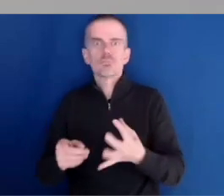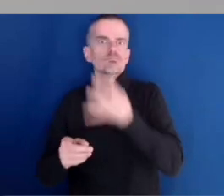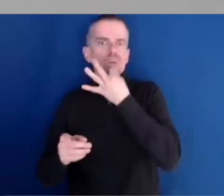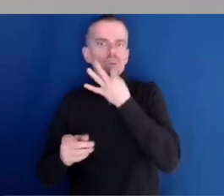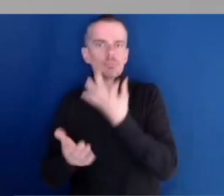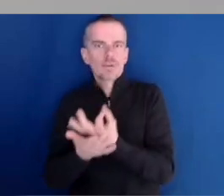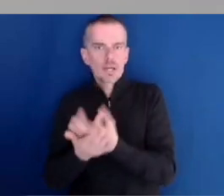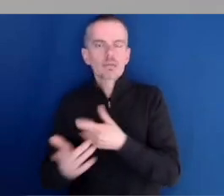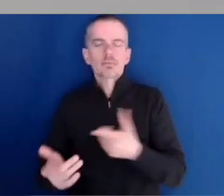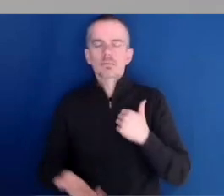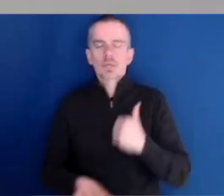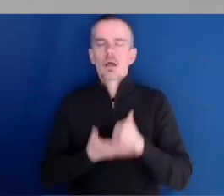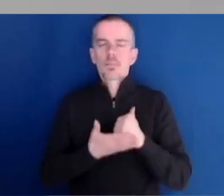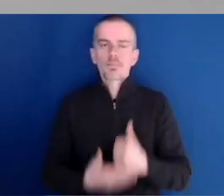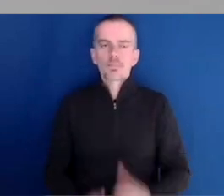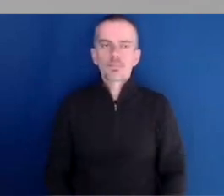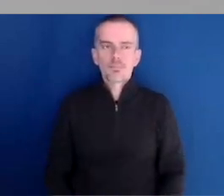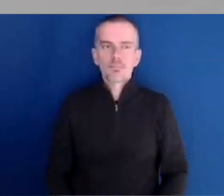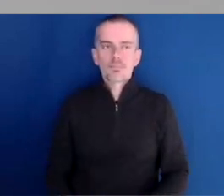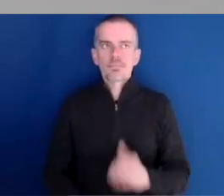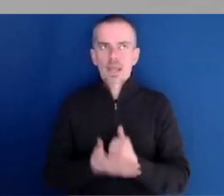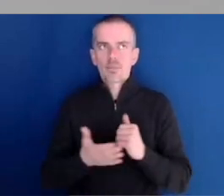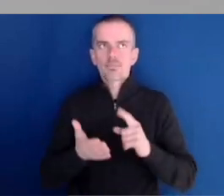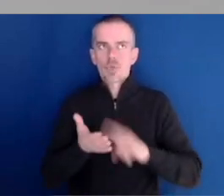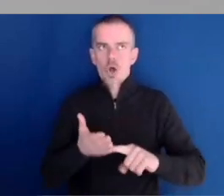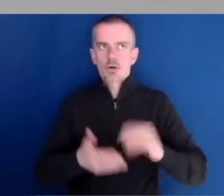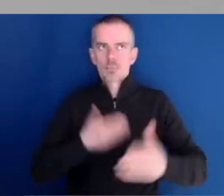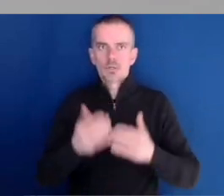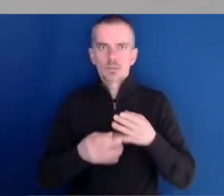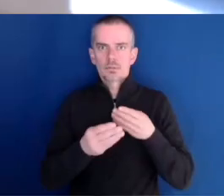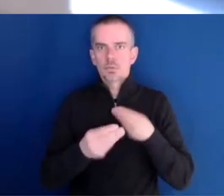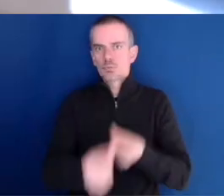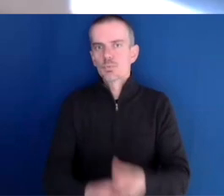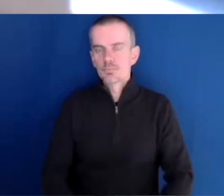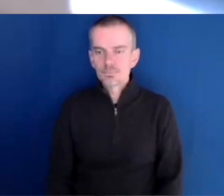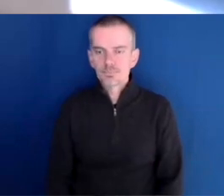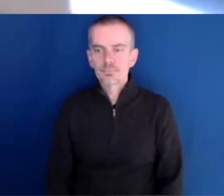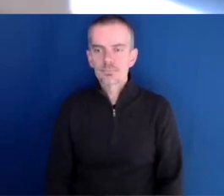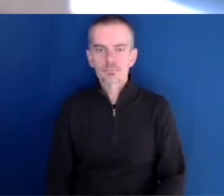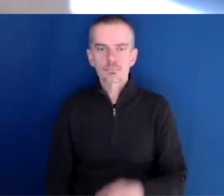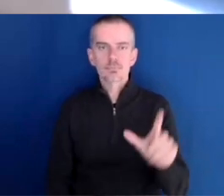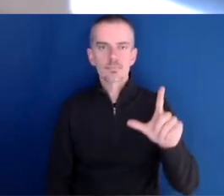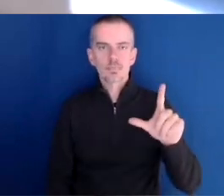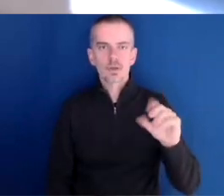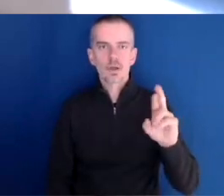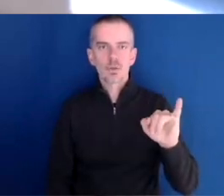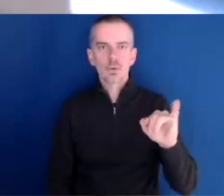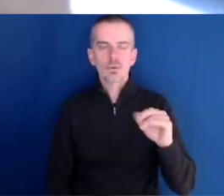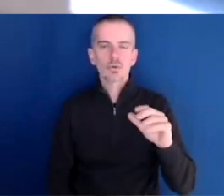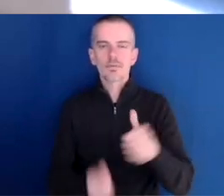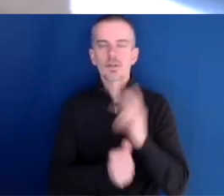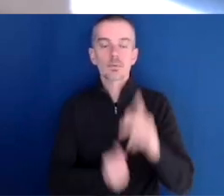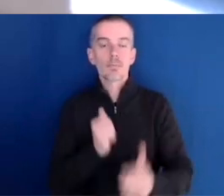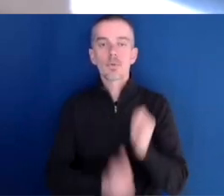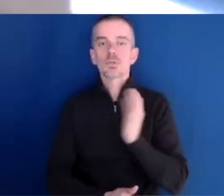board can help aid the audit process. And Lori had a follow-up to that. Most of our board